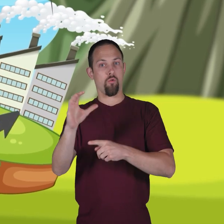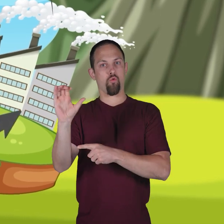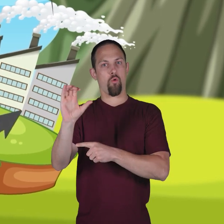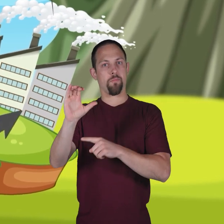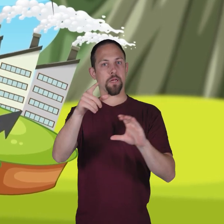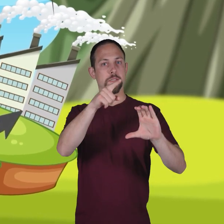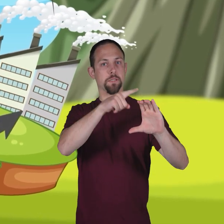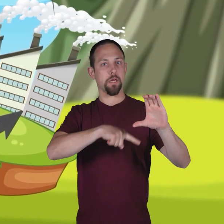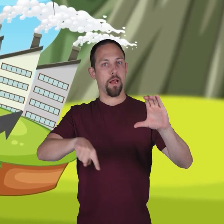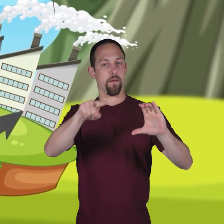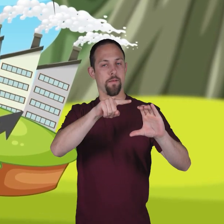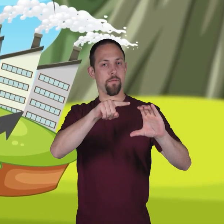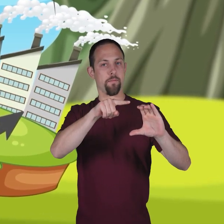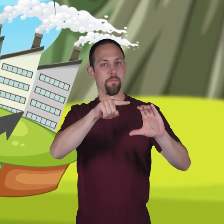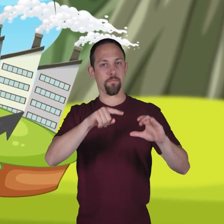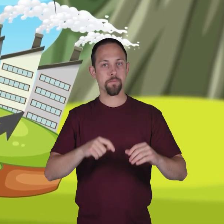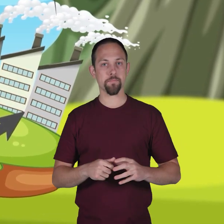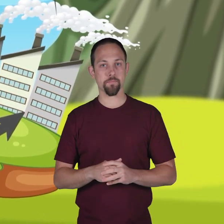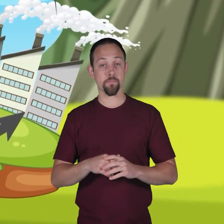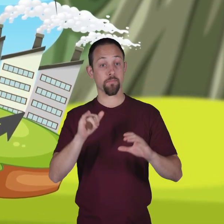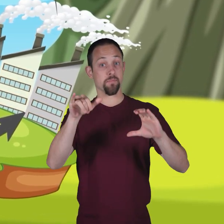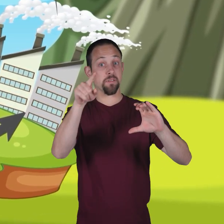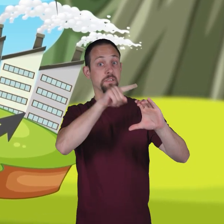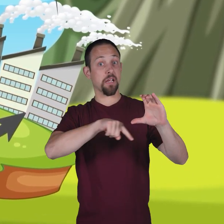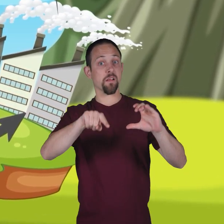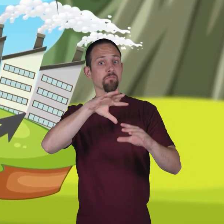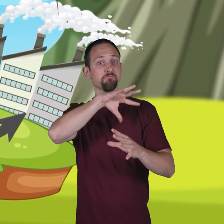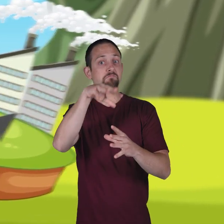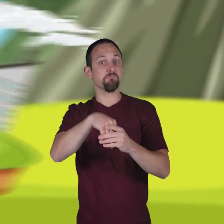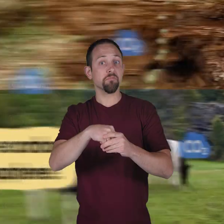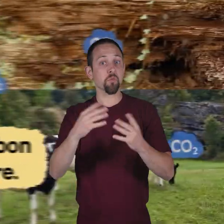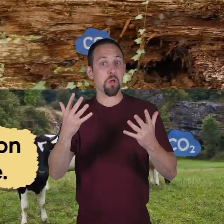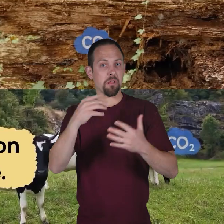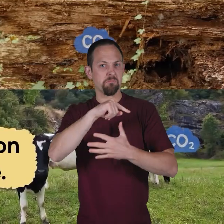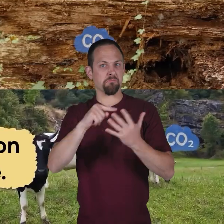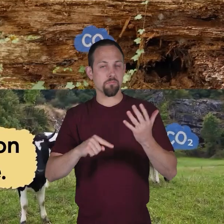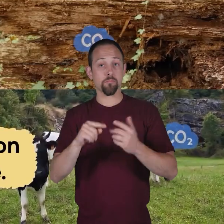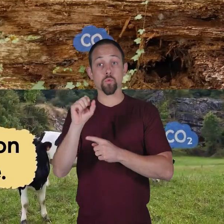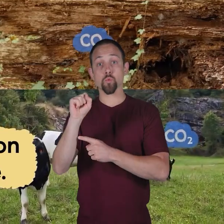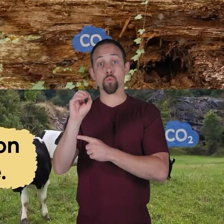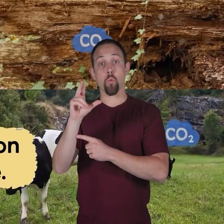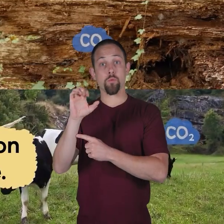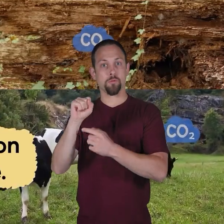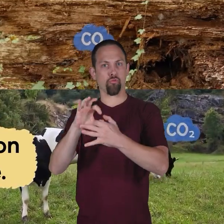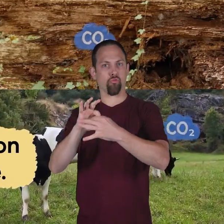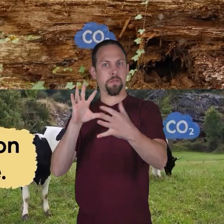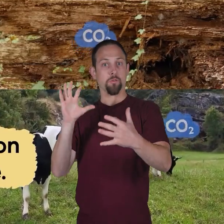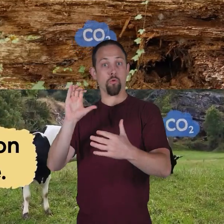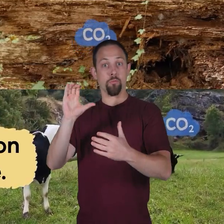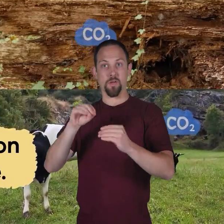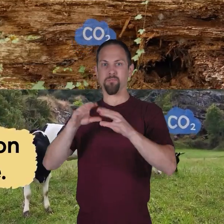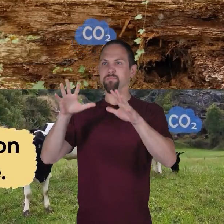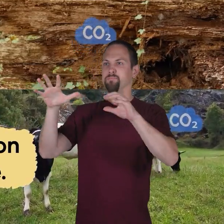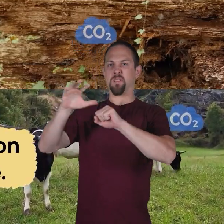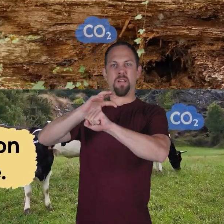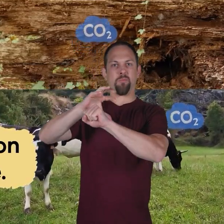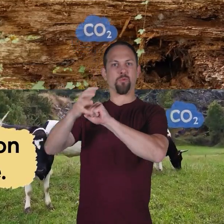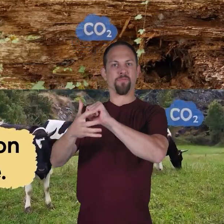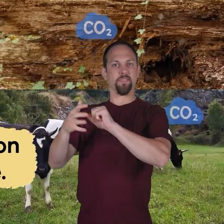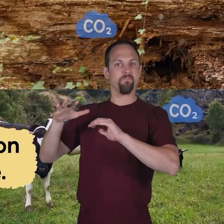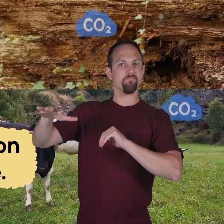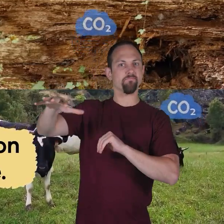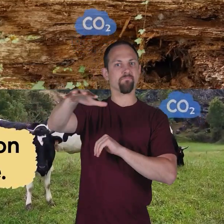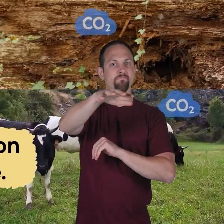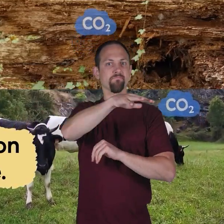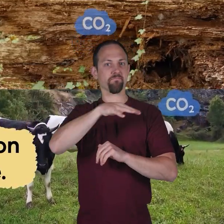carbon cycle this cycle includes the following sources that release carbon into